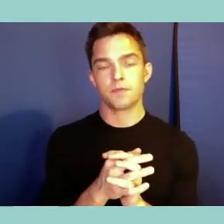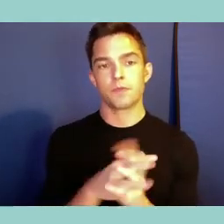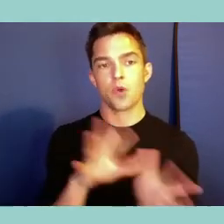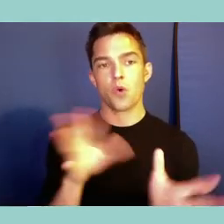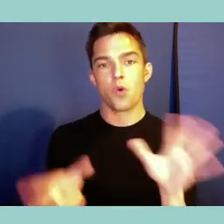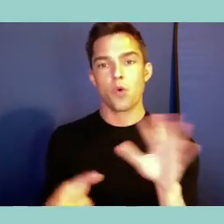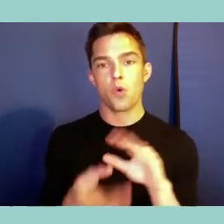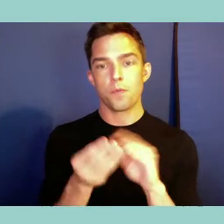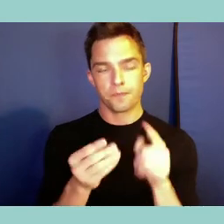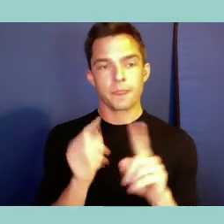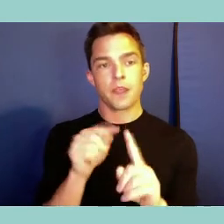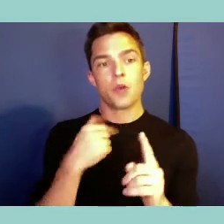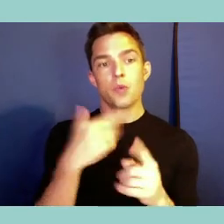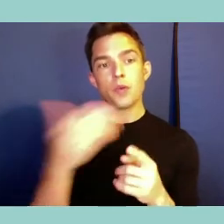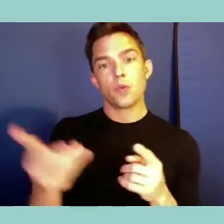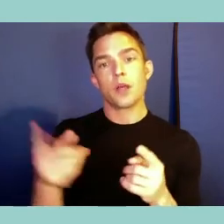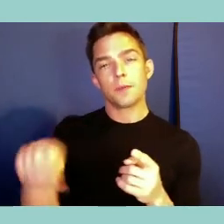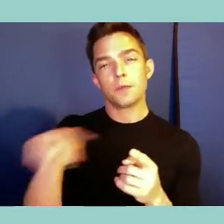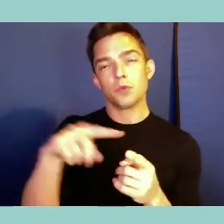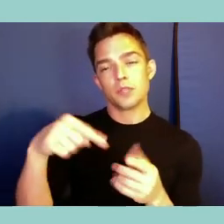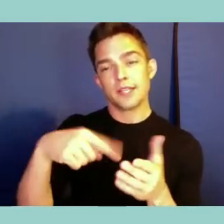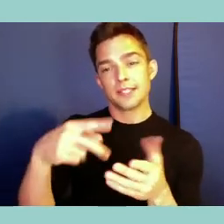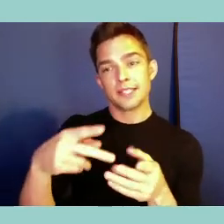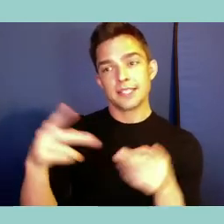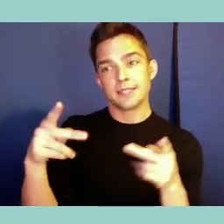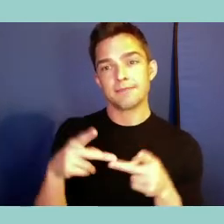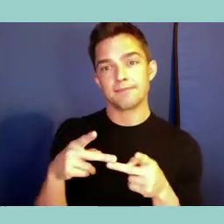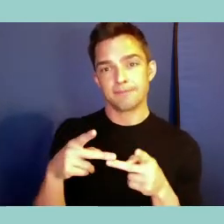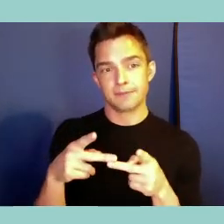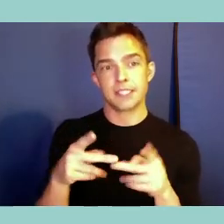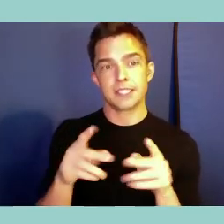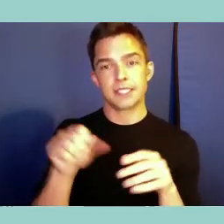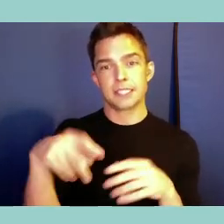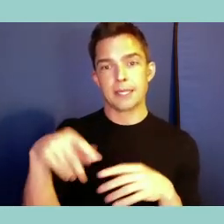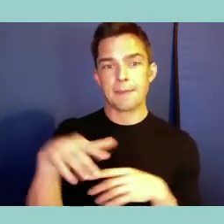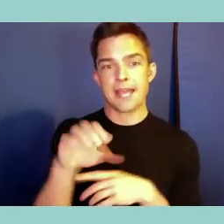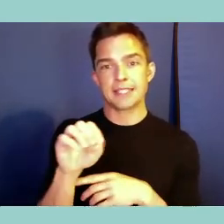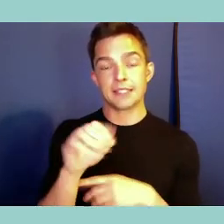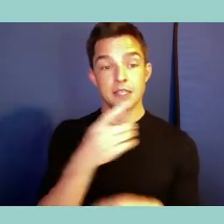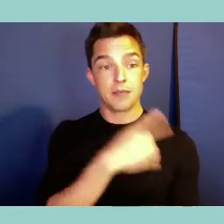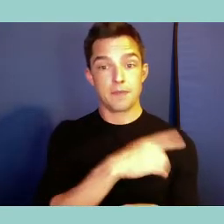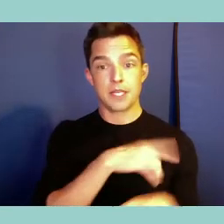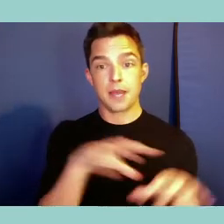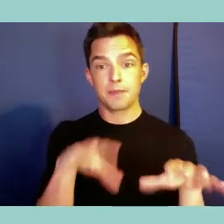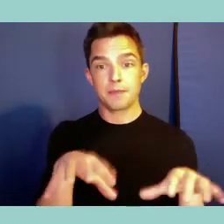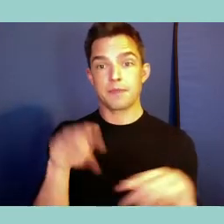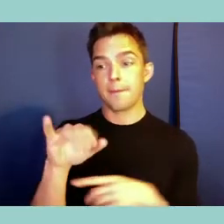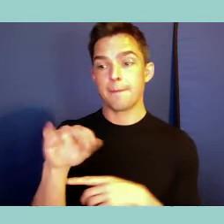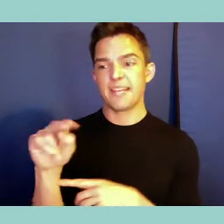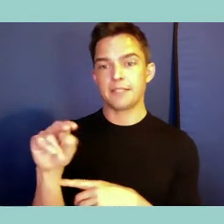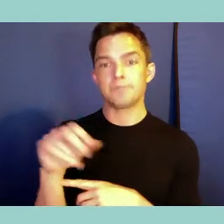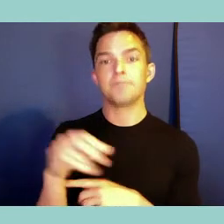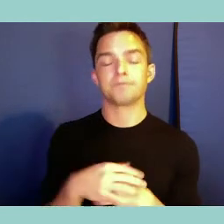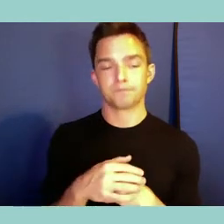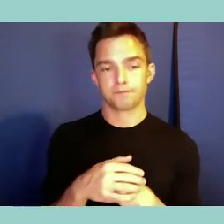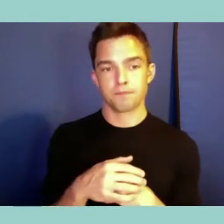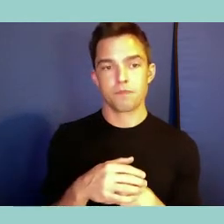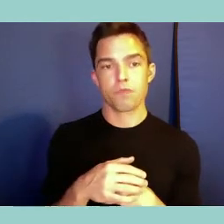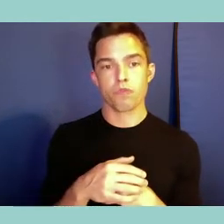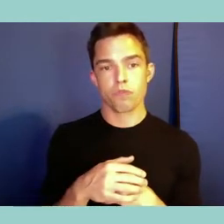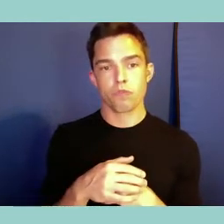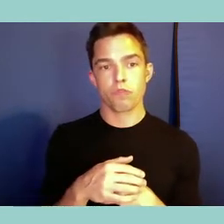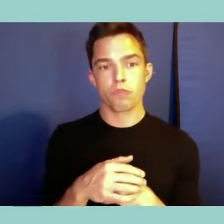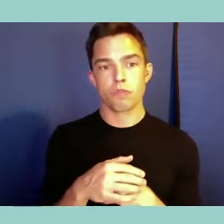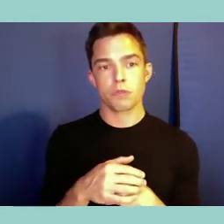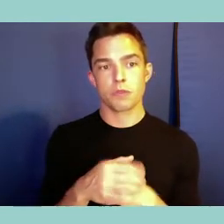We welcome you to this place and space. We come to you today from Minneapolis, Minnesota,